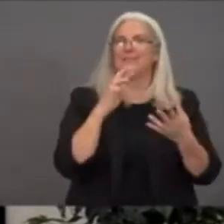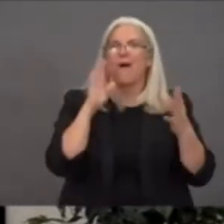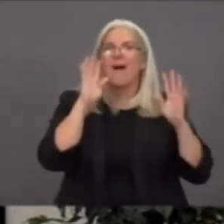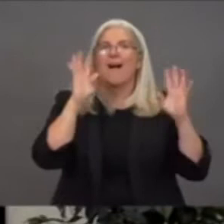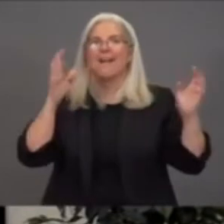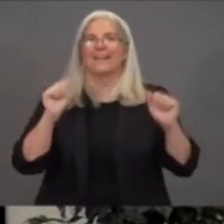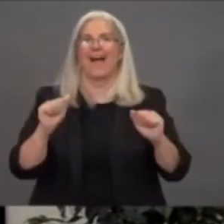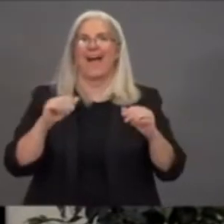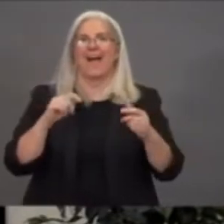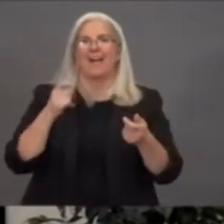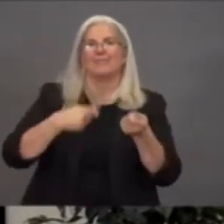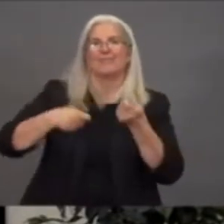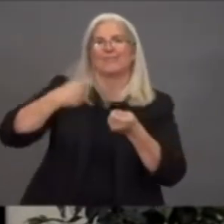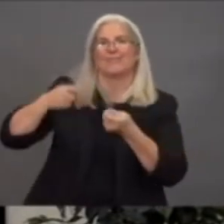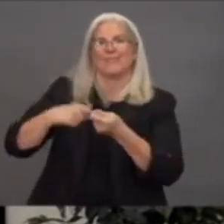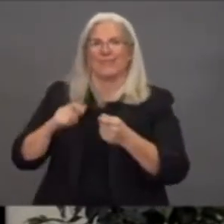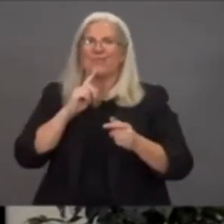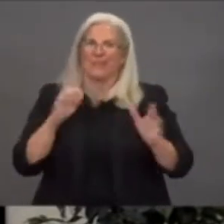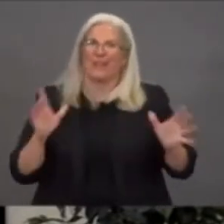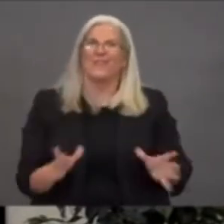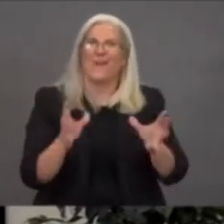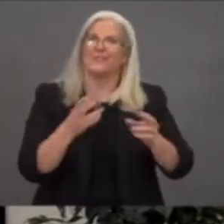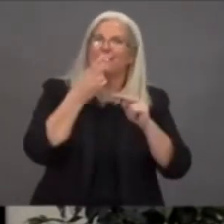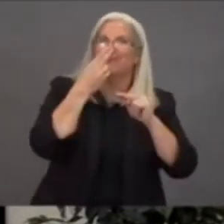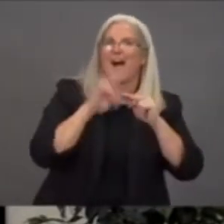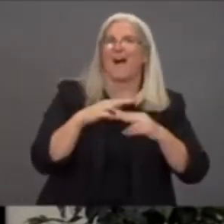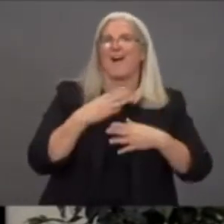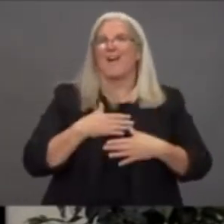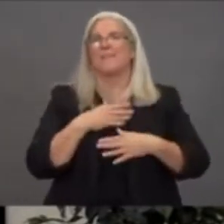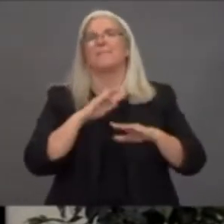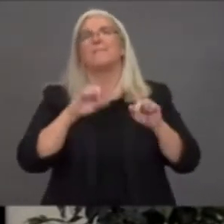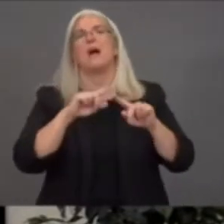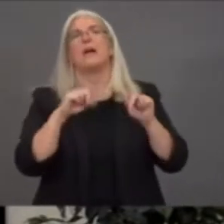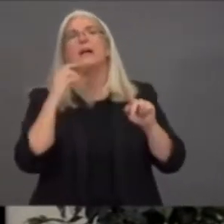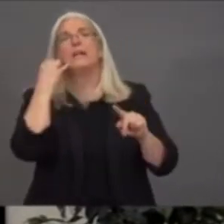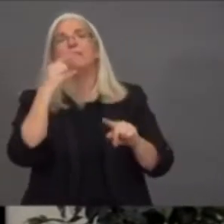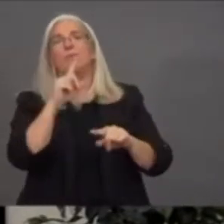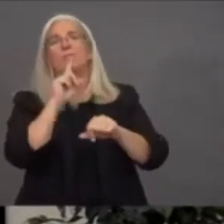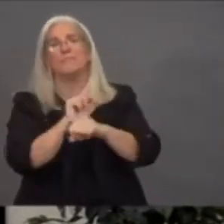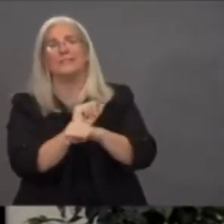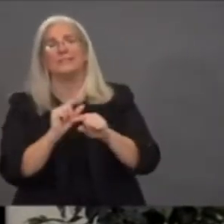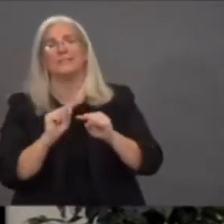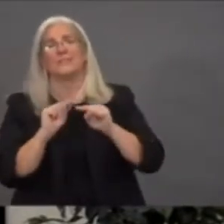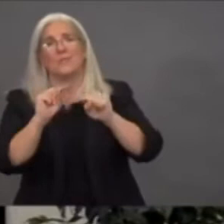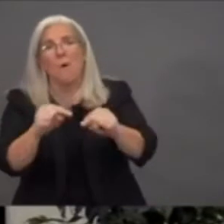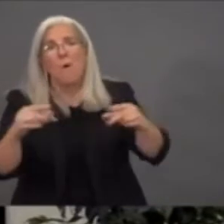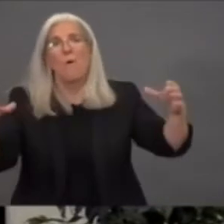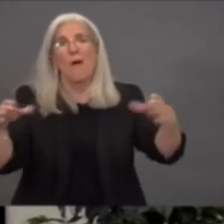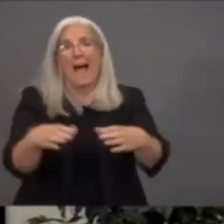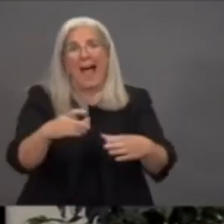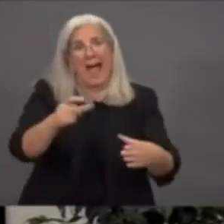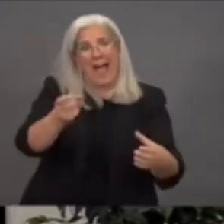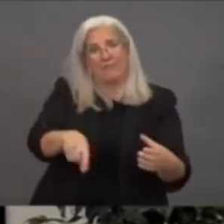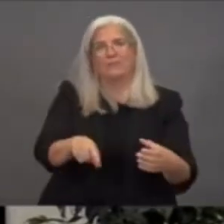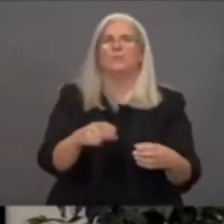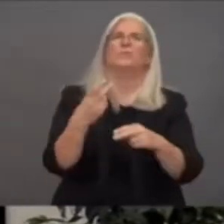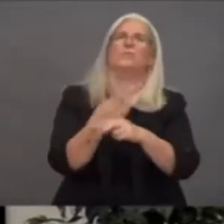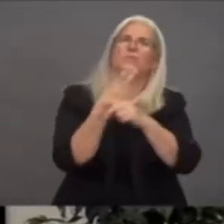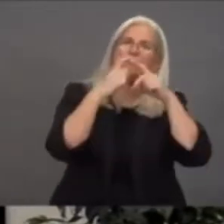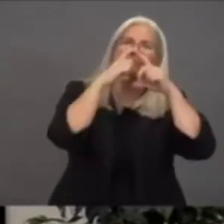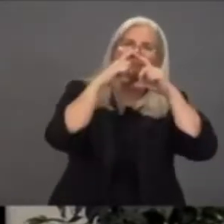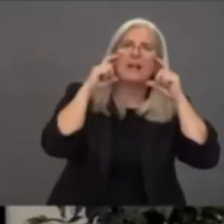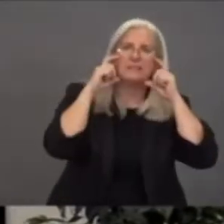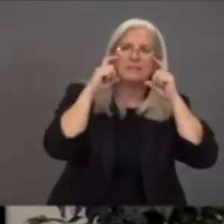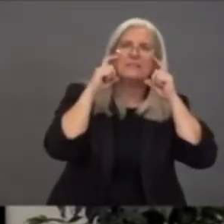But yes, definitely if you are attending a face covering, Dr. Hunt provided excellent guidance. In addition to that, under the current order, the